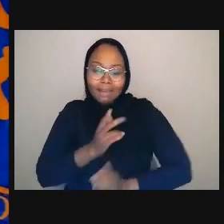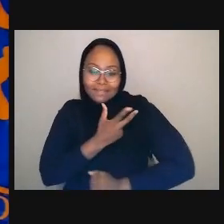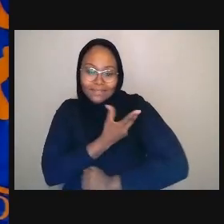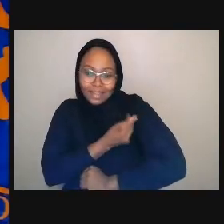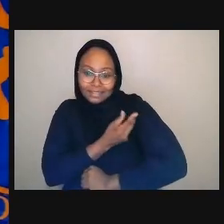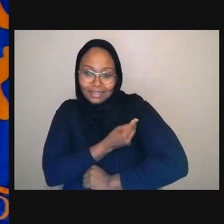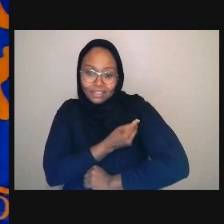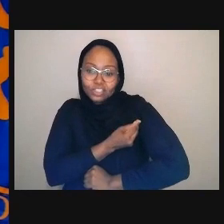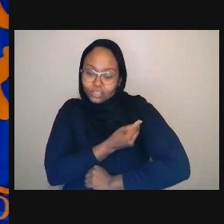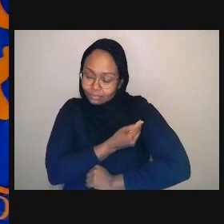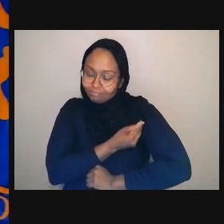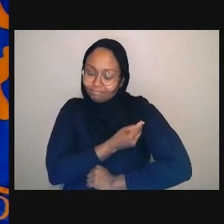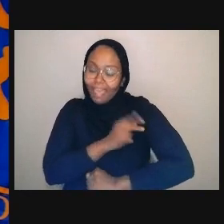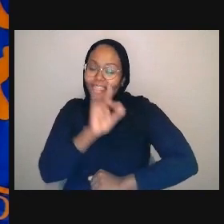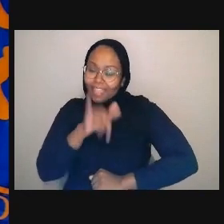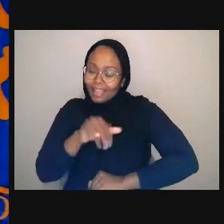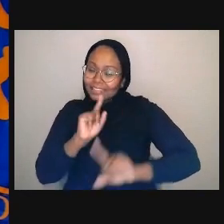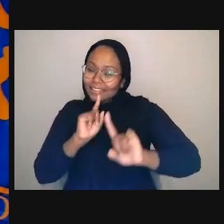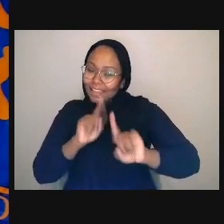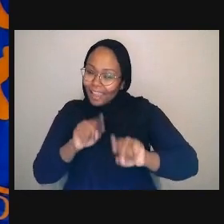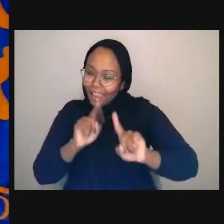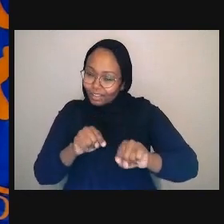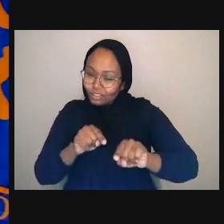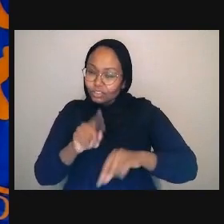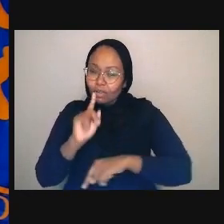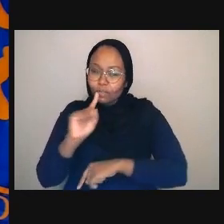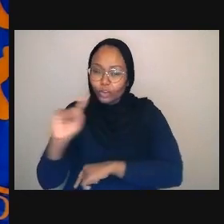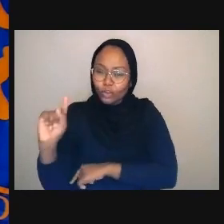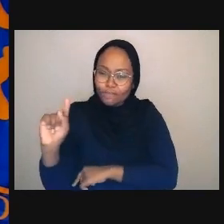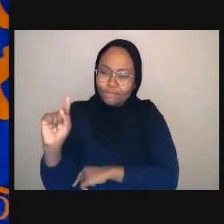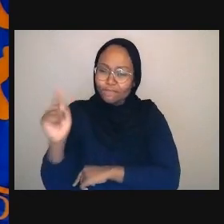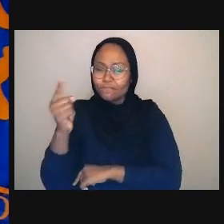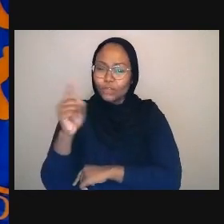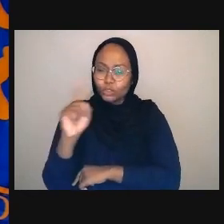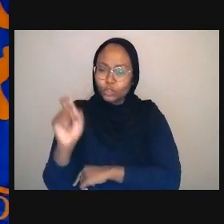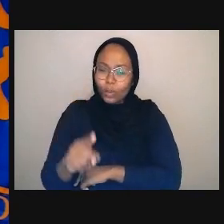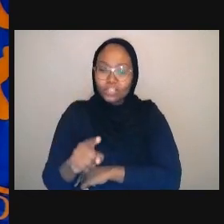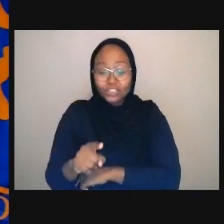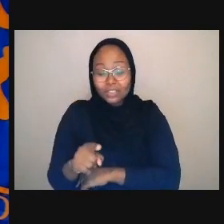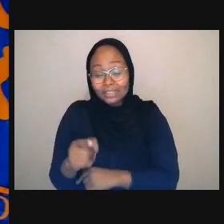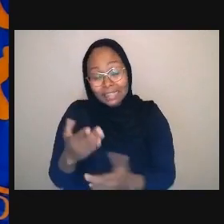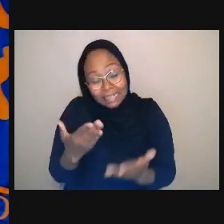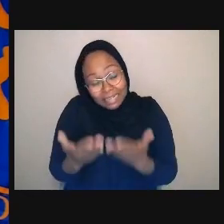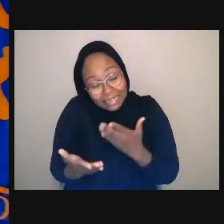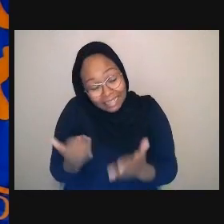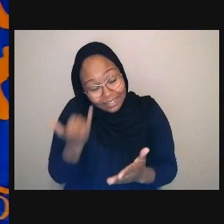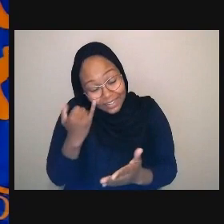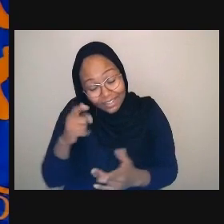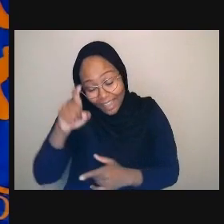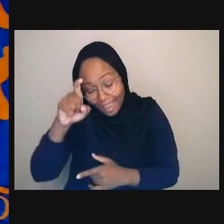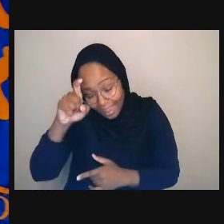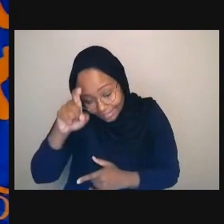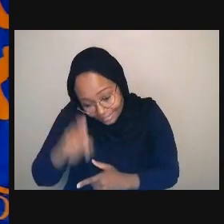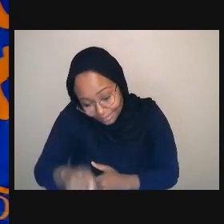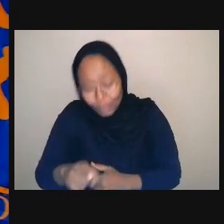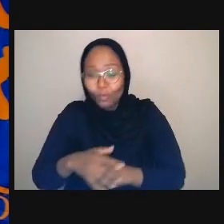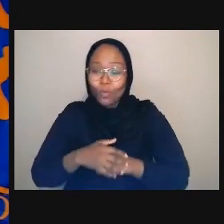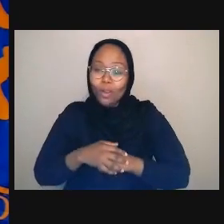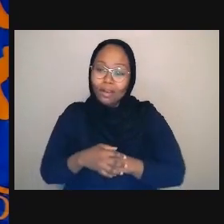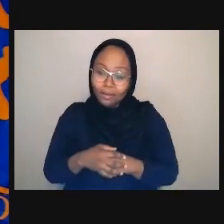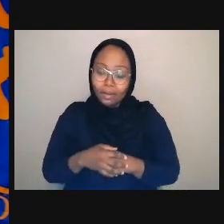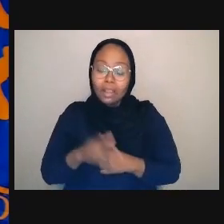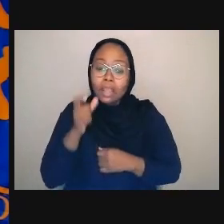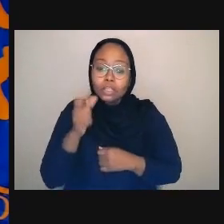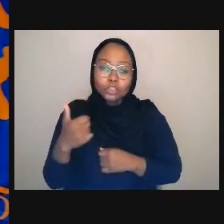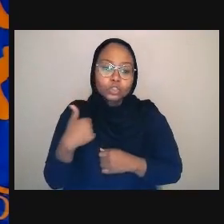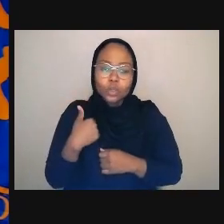first question, even if it has to be mandated. The critical point that you mentioned is that when do